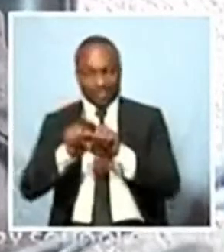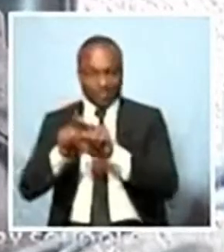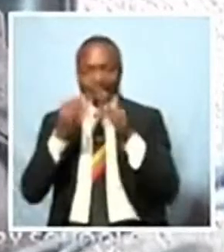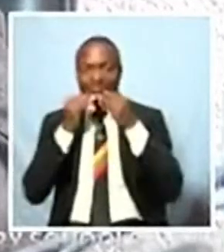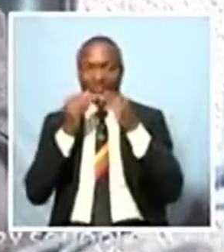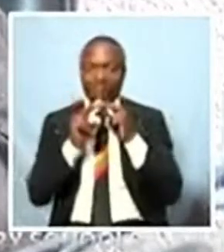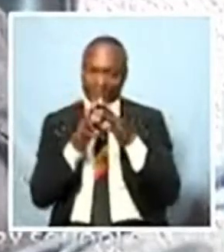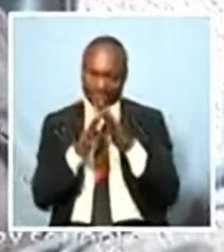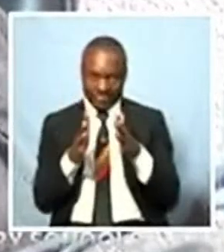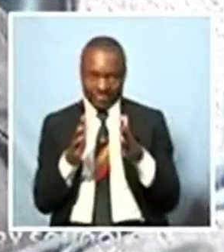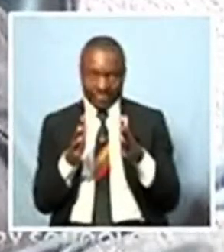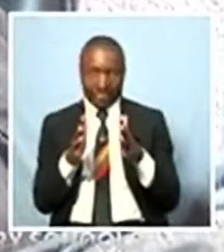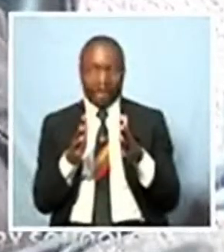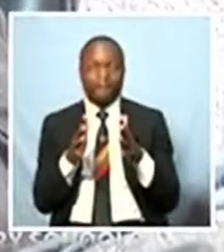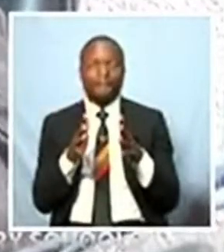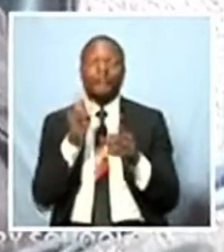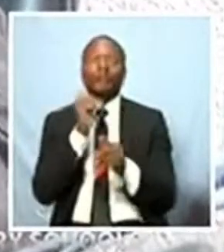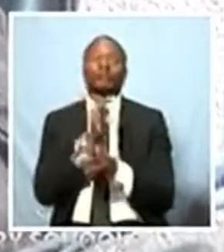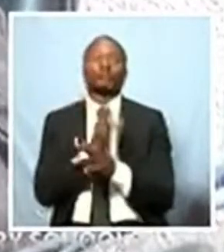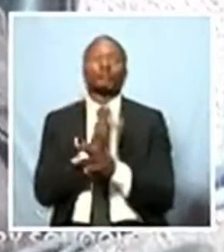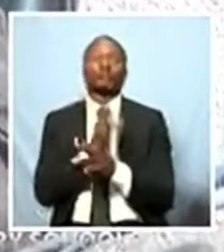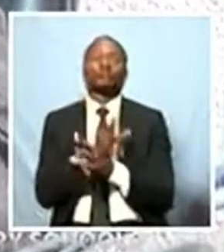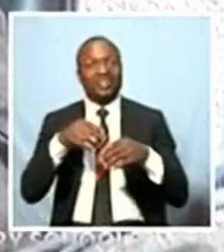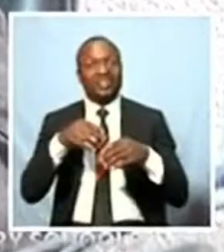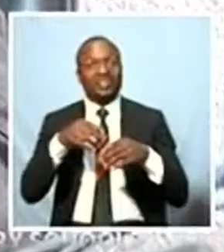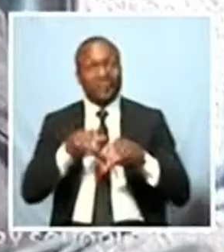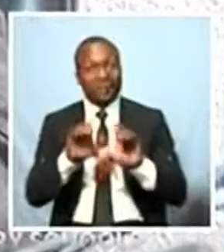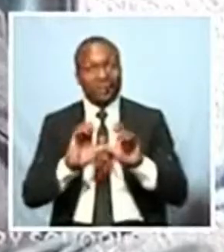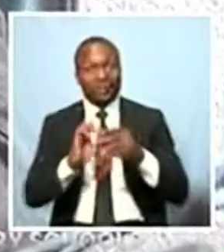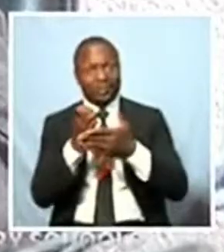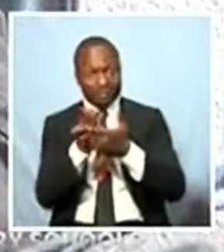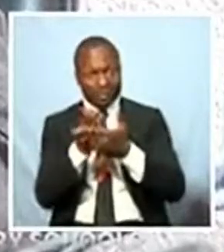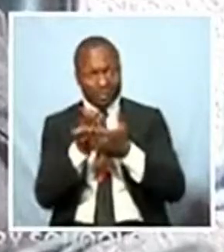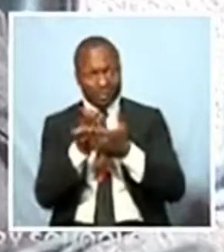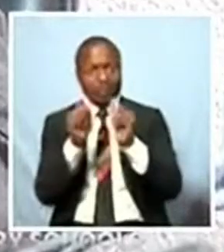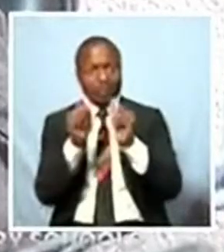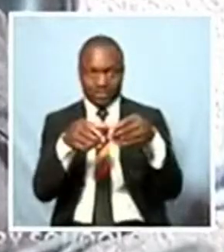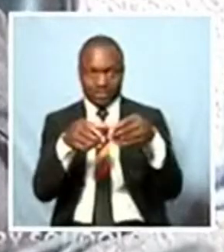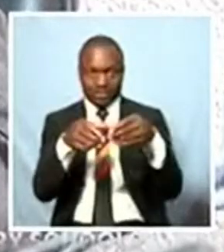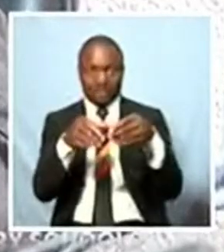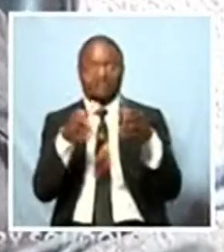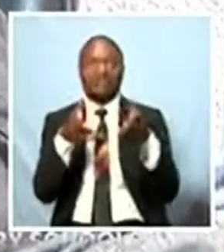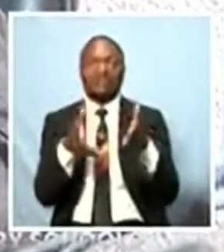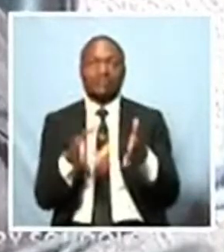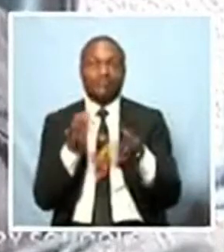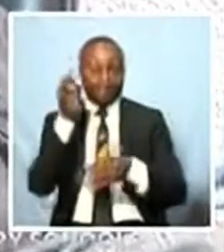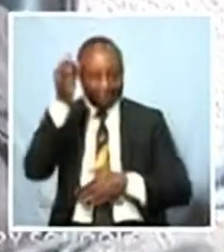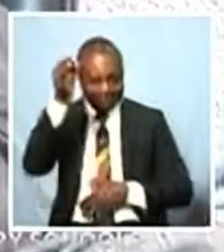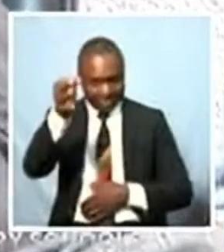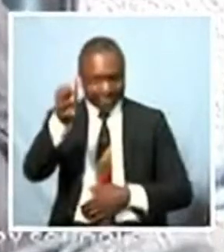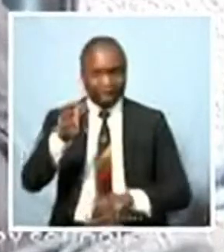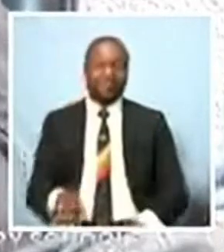thank you so much. We stand ready to continue to engage with the in future